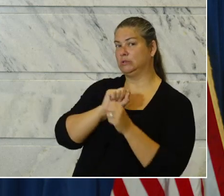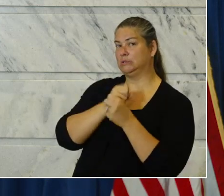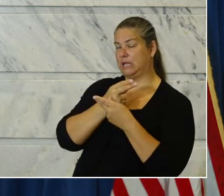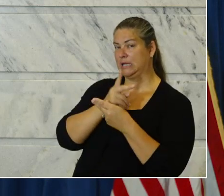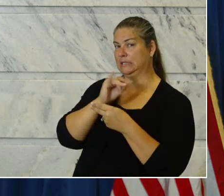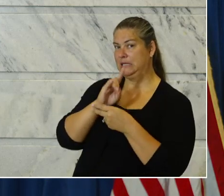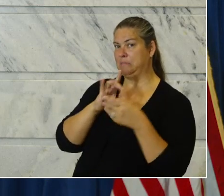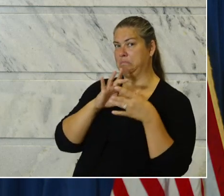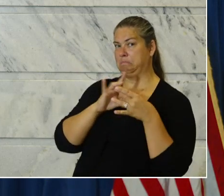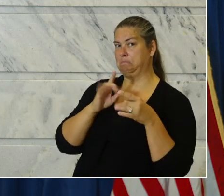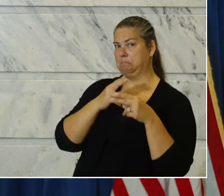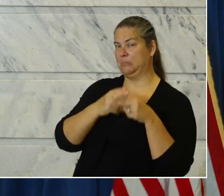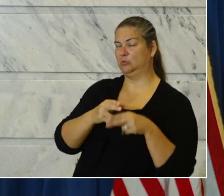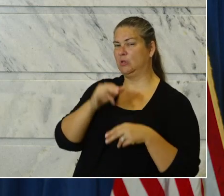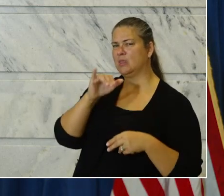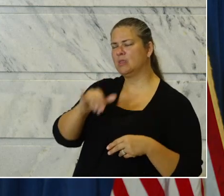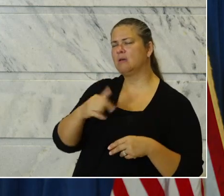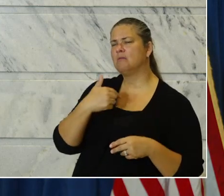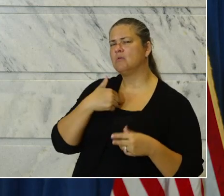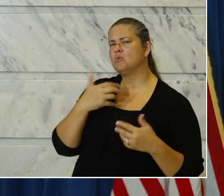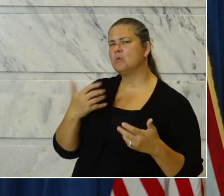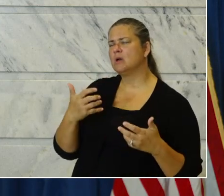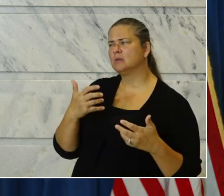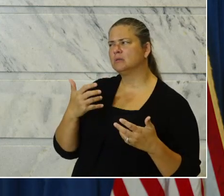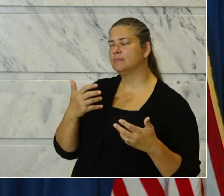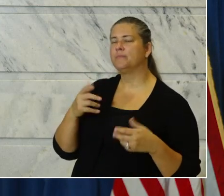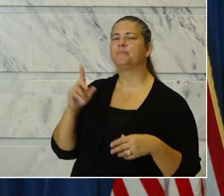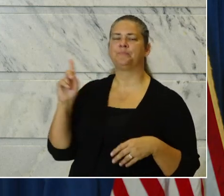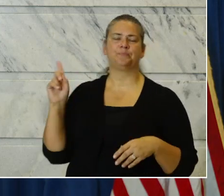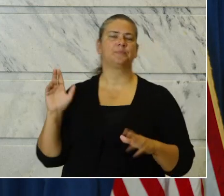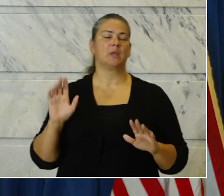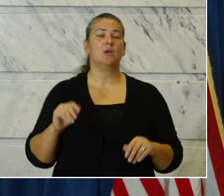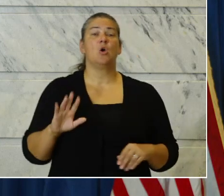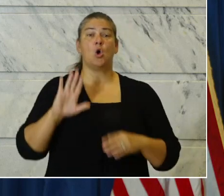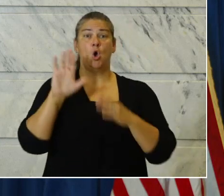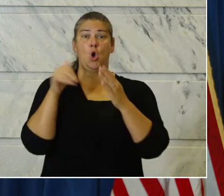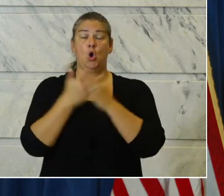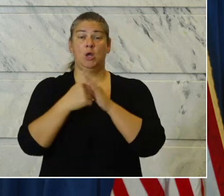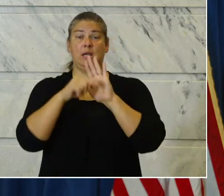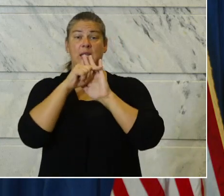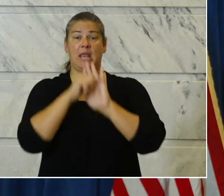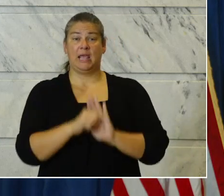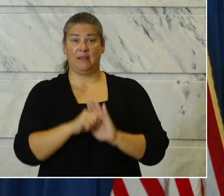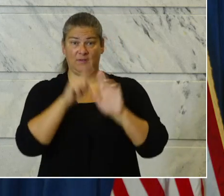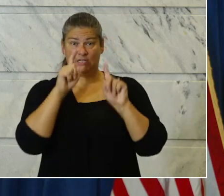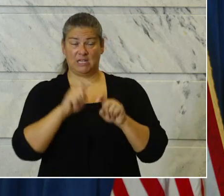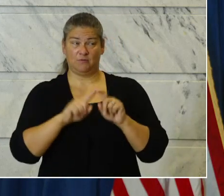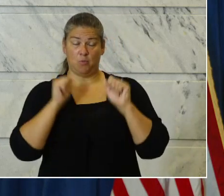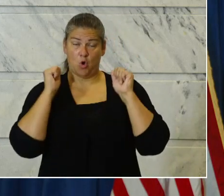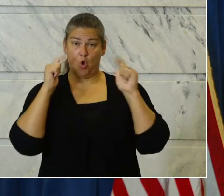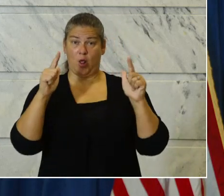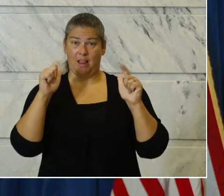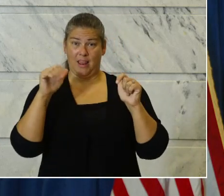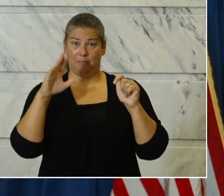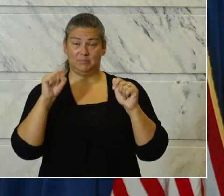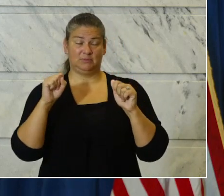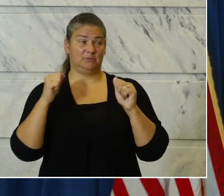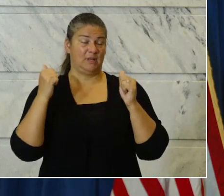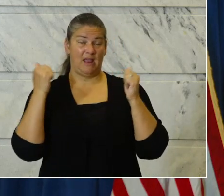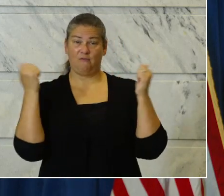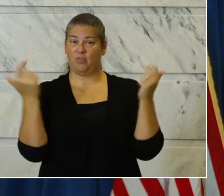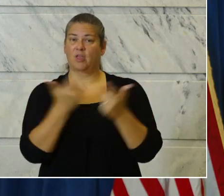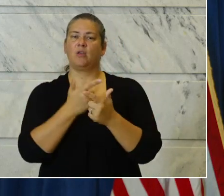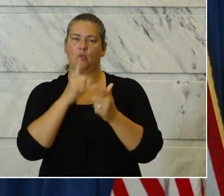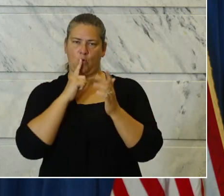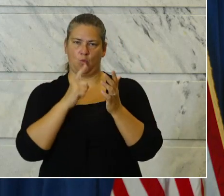wonder if he or someone could explain what this is really. So all negative tests from every lab that we know about and every other group are